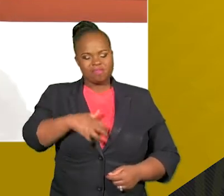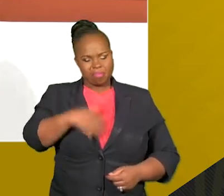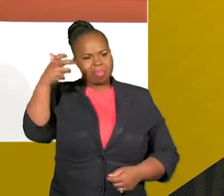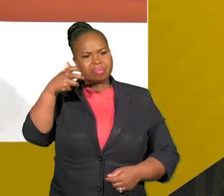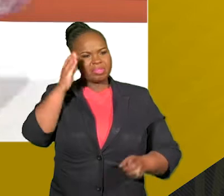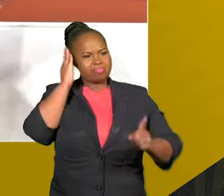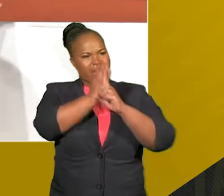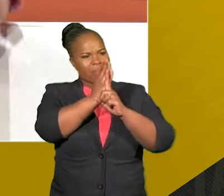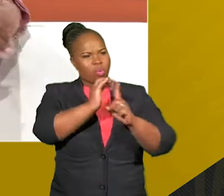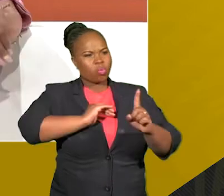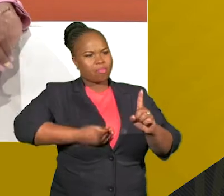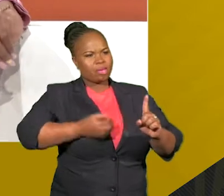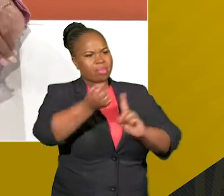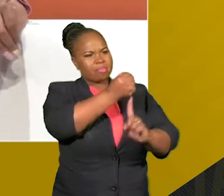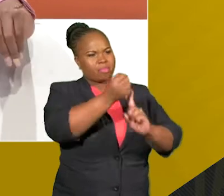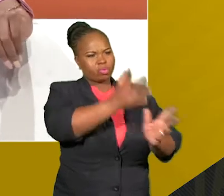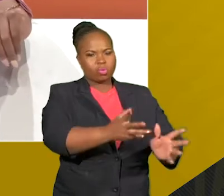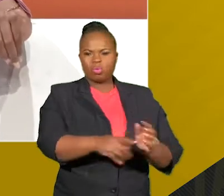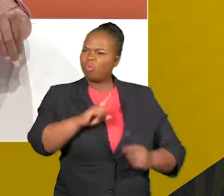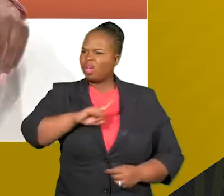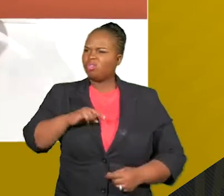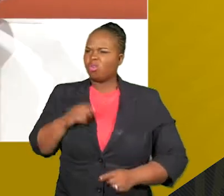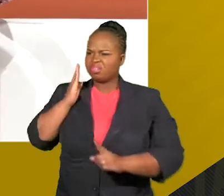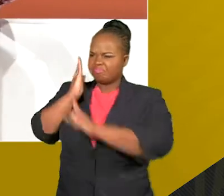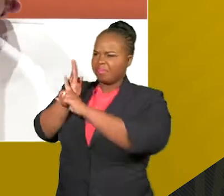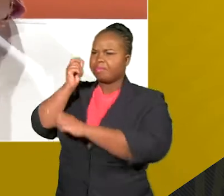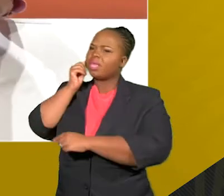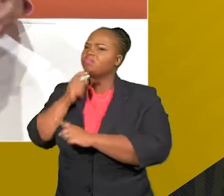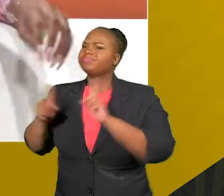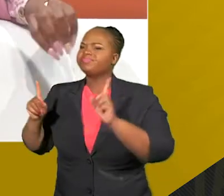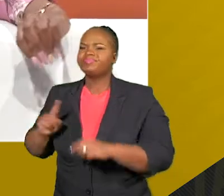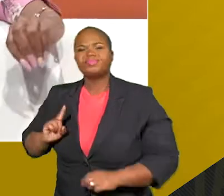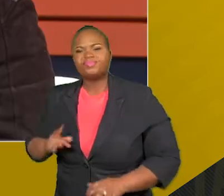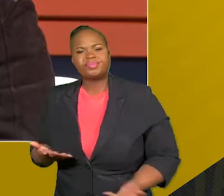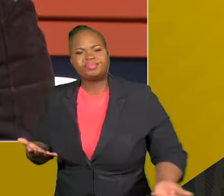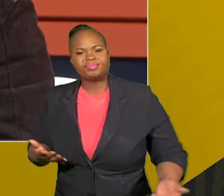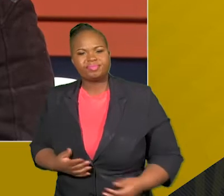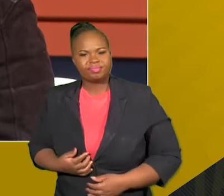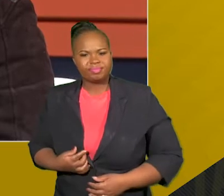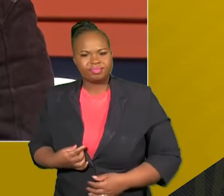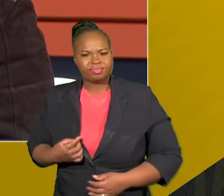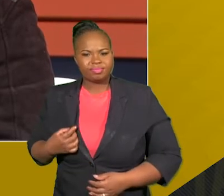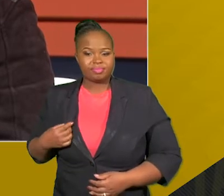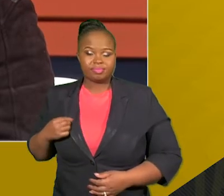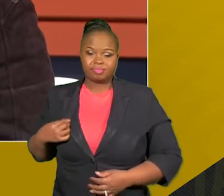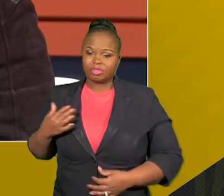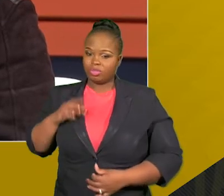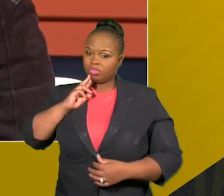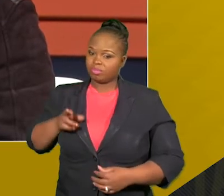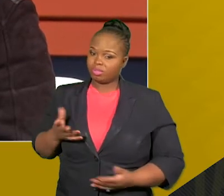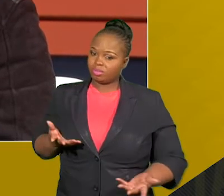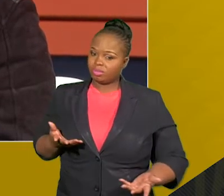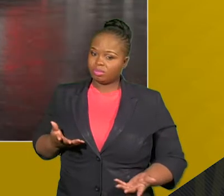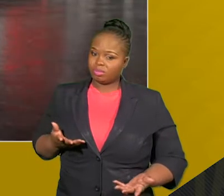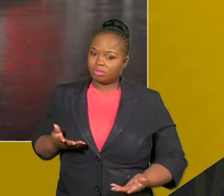said, usayiko ranking? Why are you going to the weak person? Can I answer that? Are you asking me? Okay.